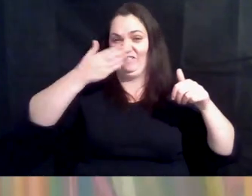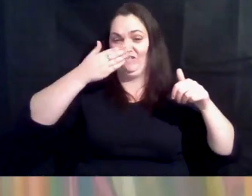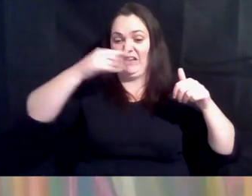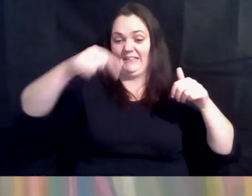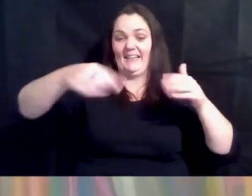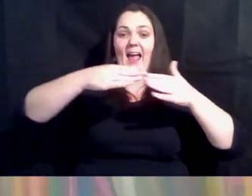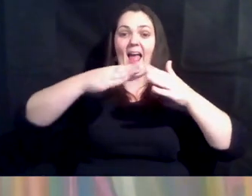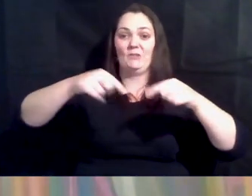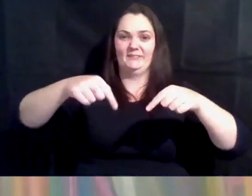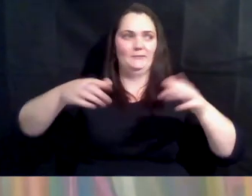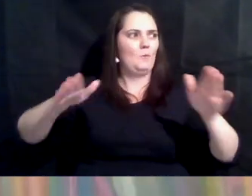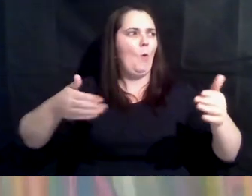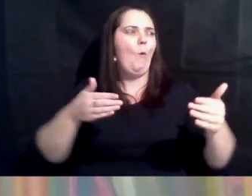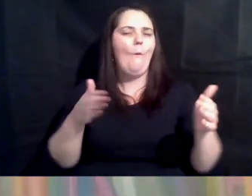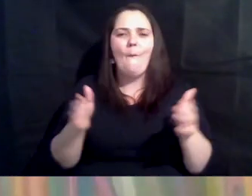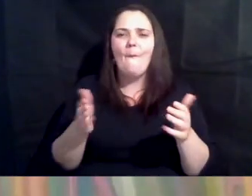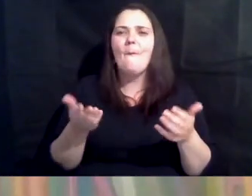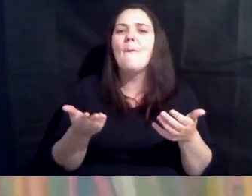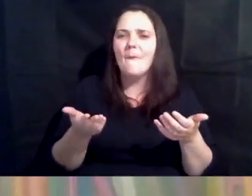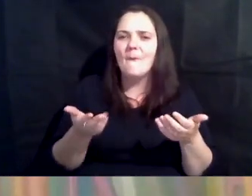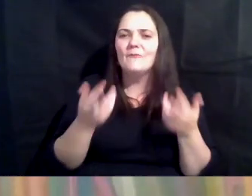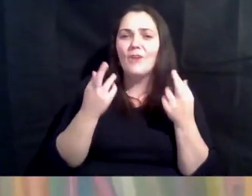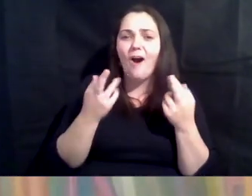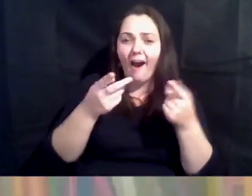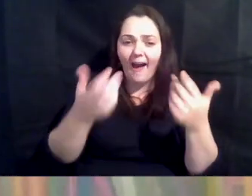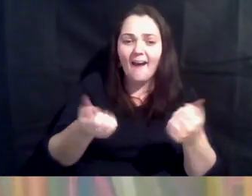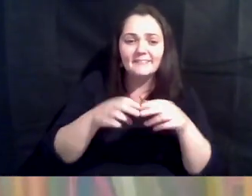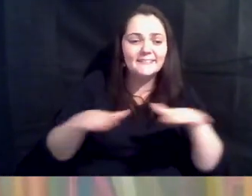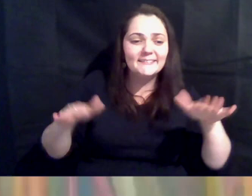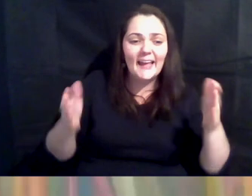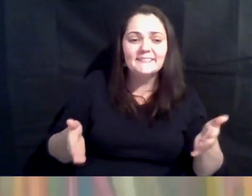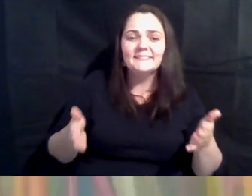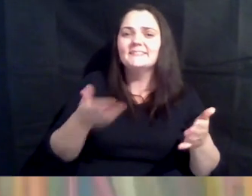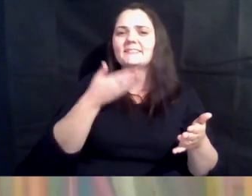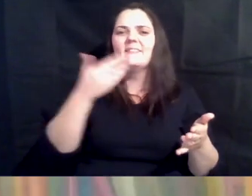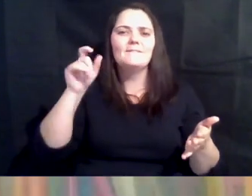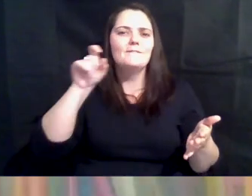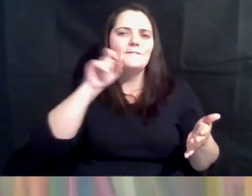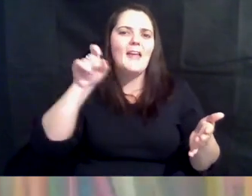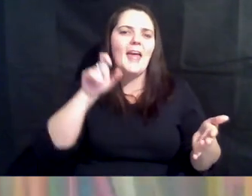have a little desk space or something at home, obviously a fun area to make some zines.